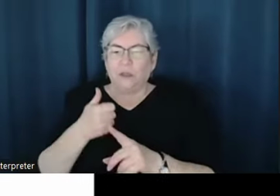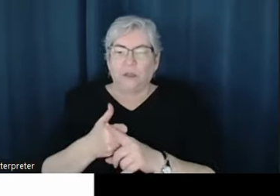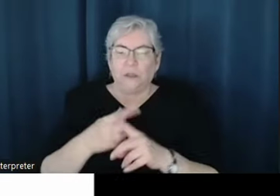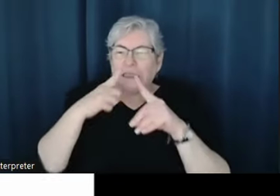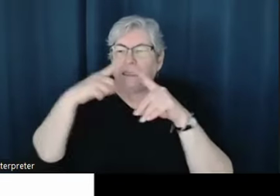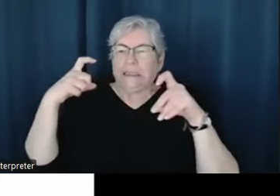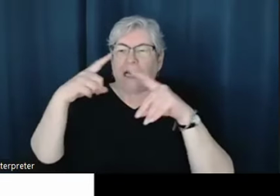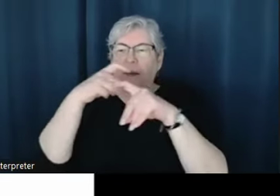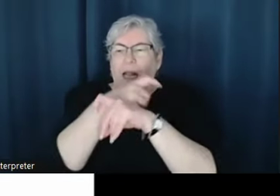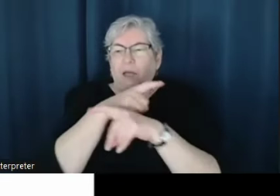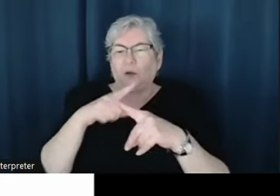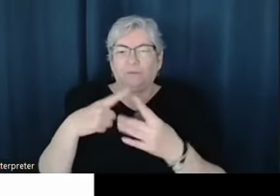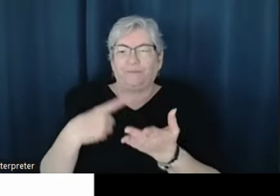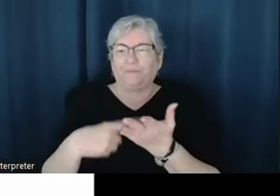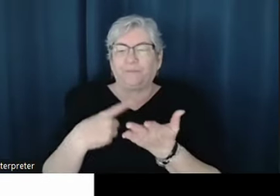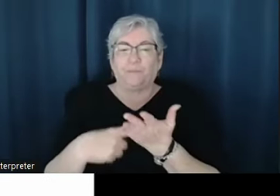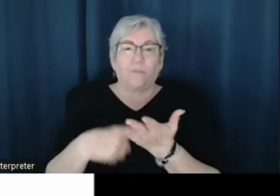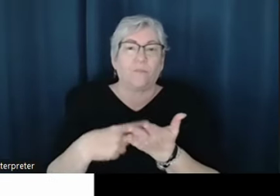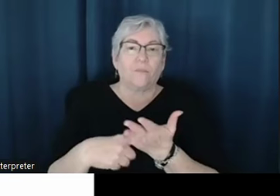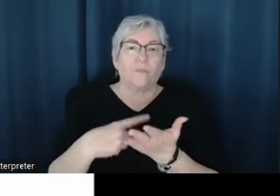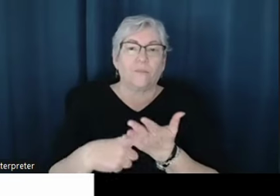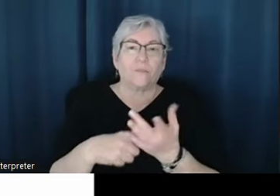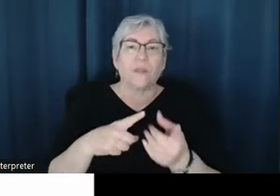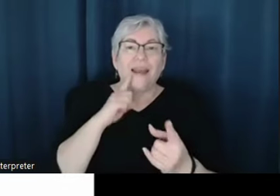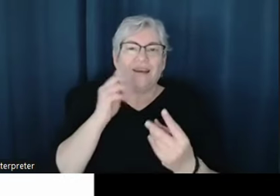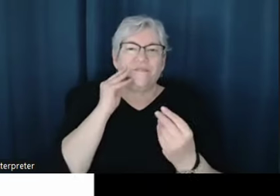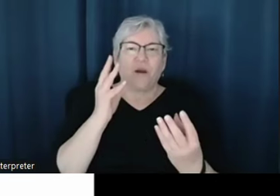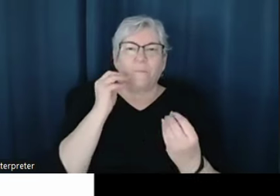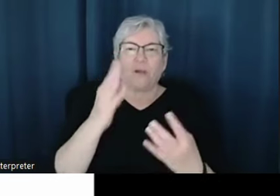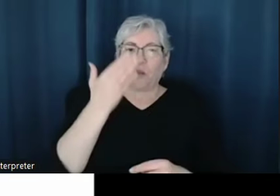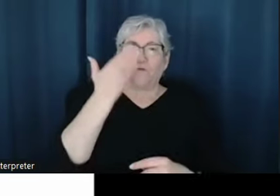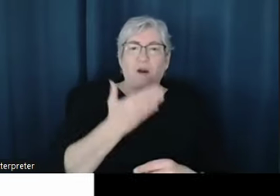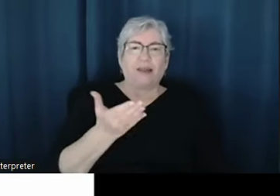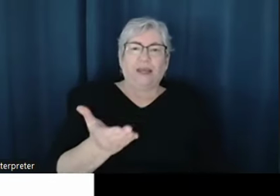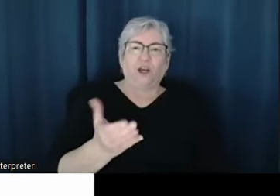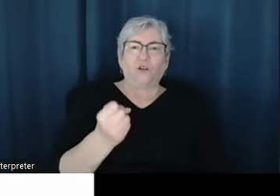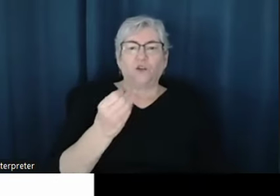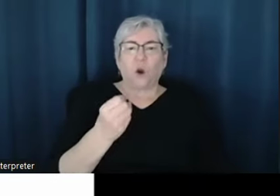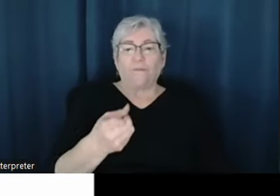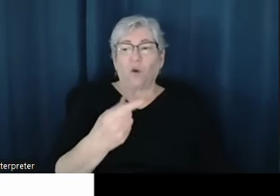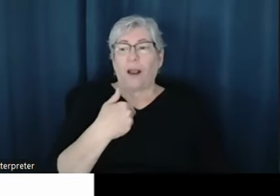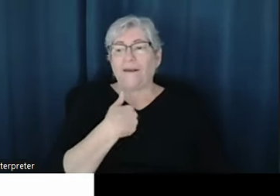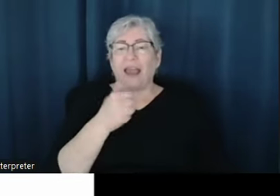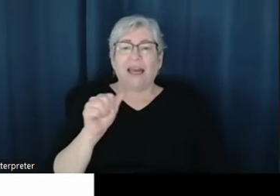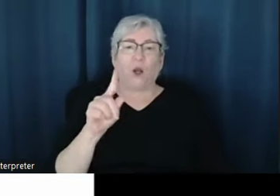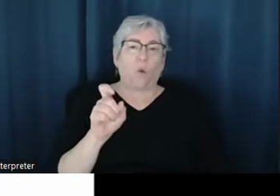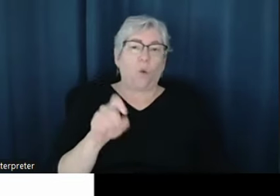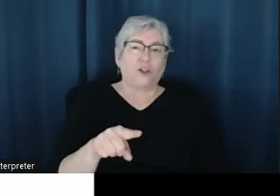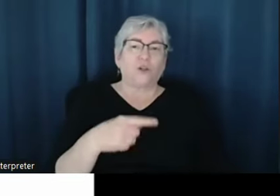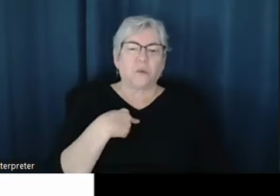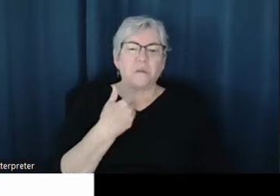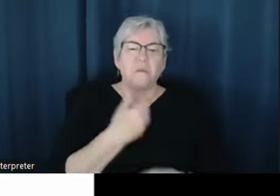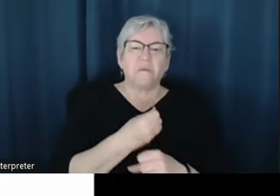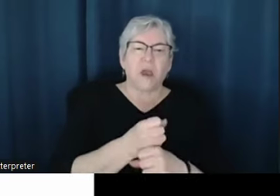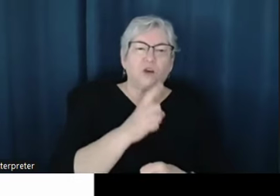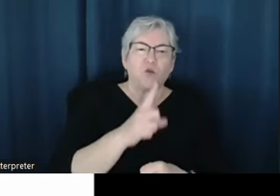complicated to talk about the information that was right in front of us. And so if you have further questions, we will make sure